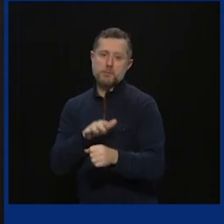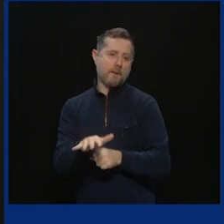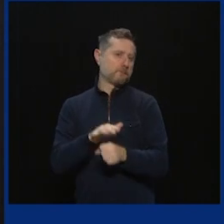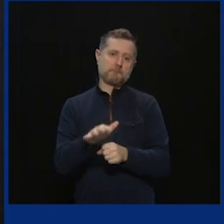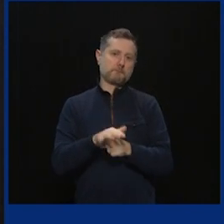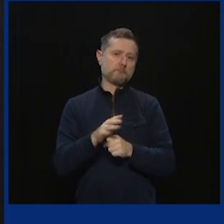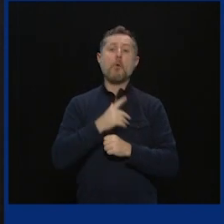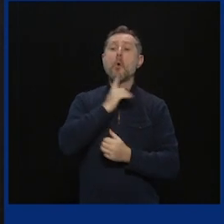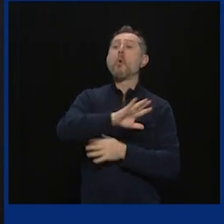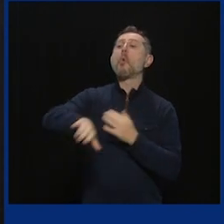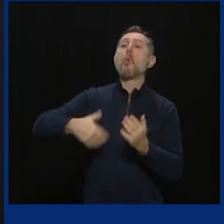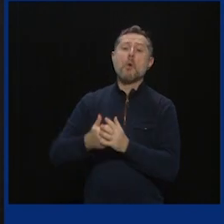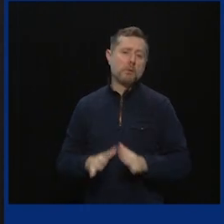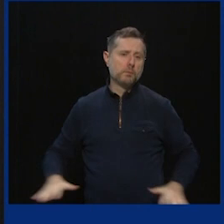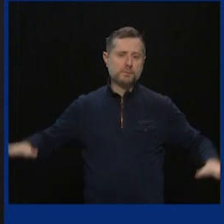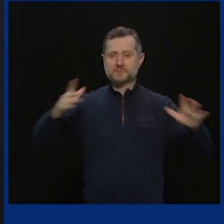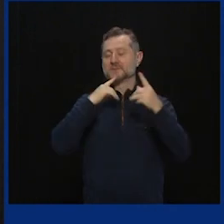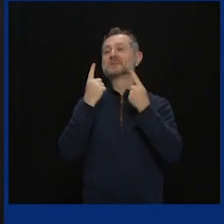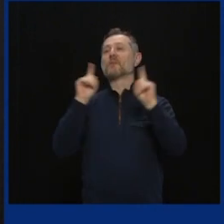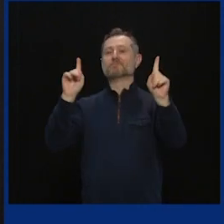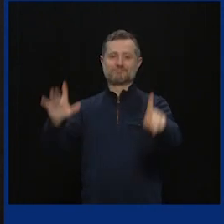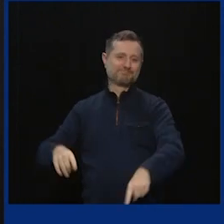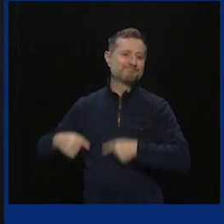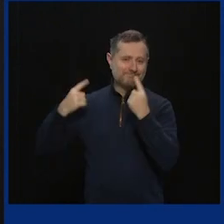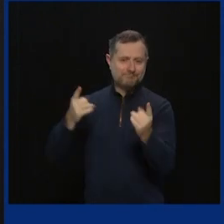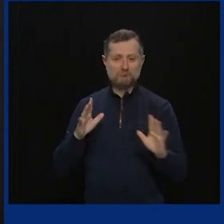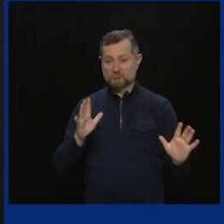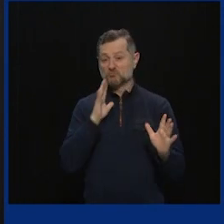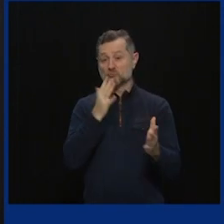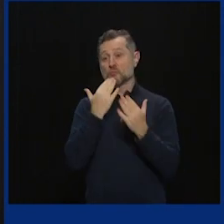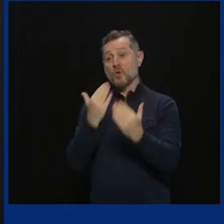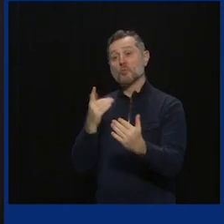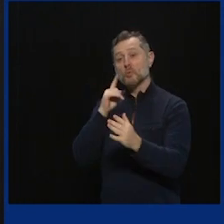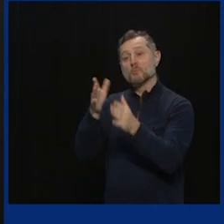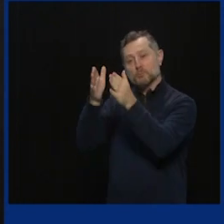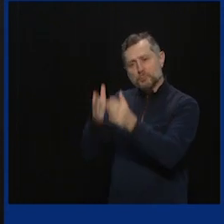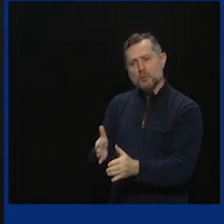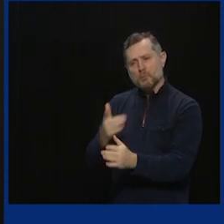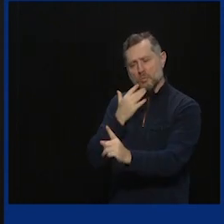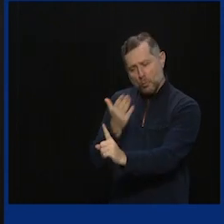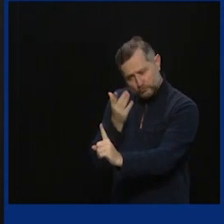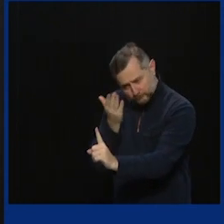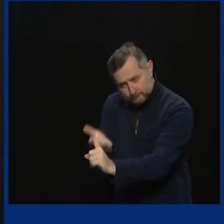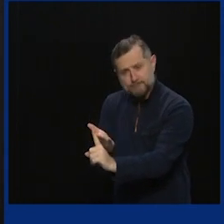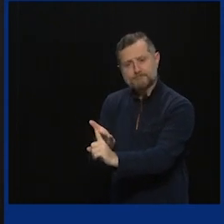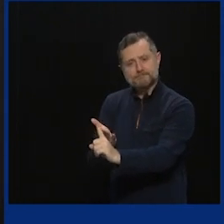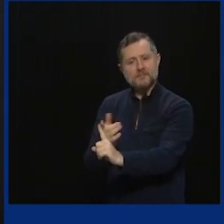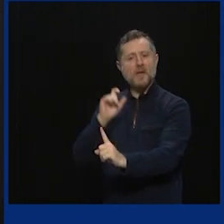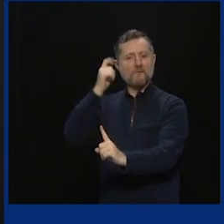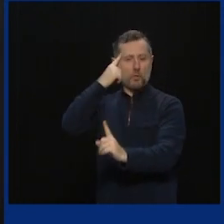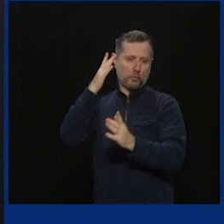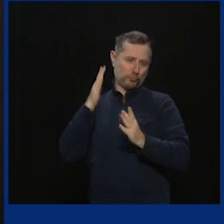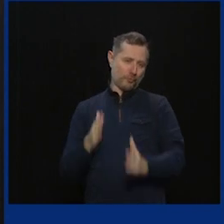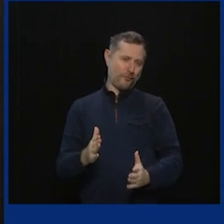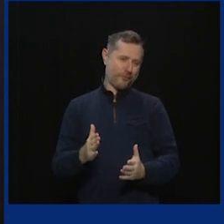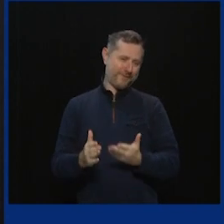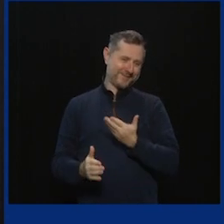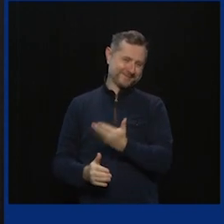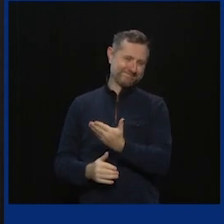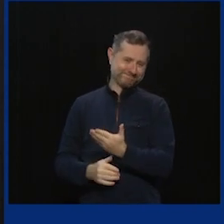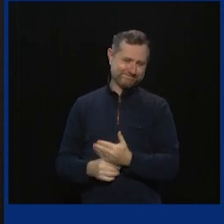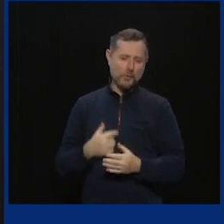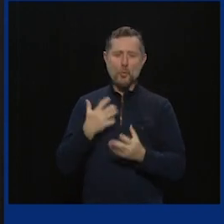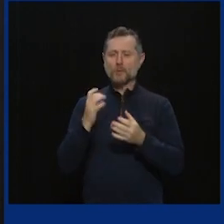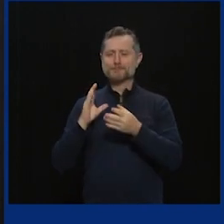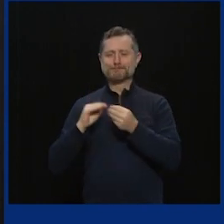so successful. But the real person I want to thank is the governor, and I want to say a few things. Obviously, we're here